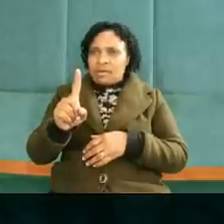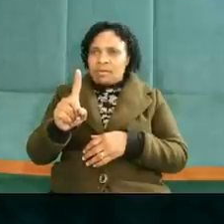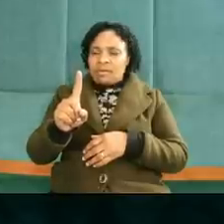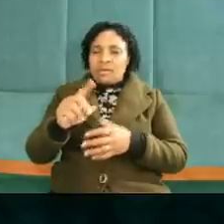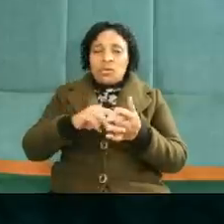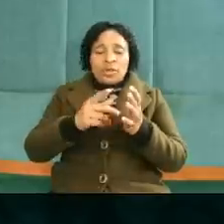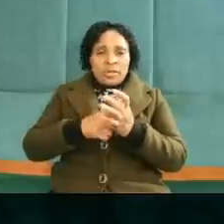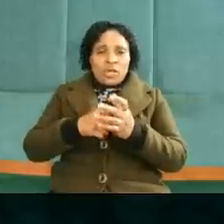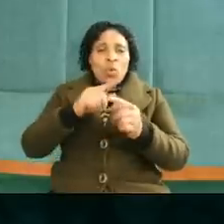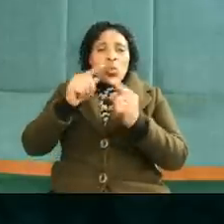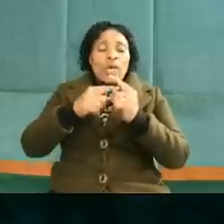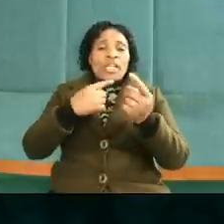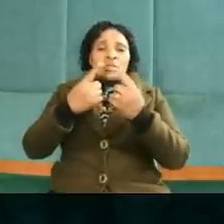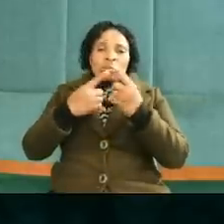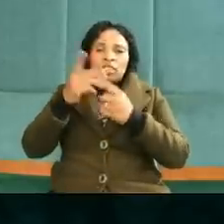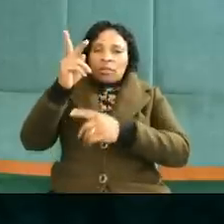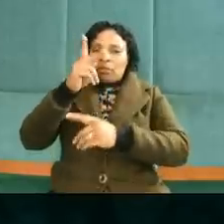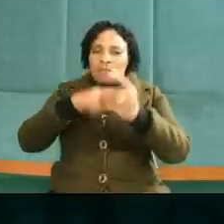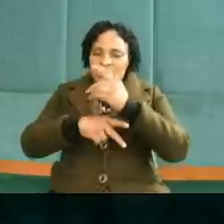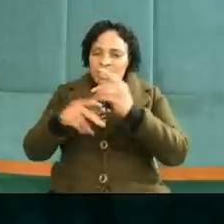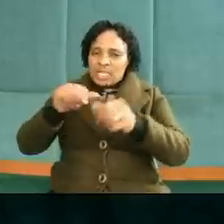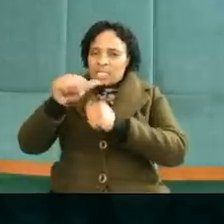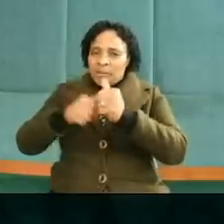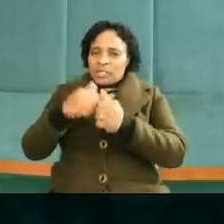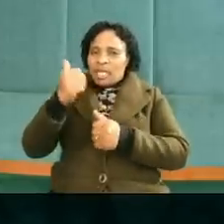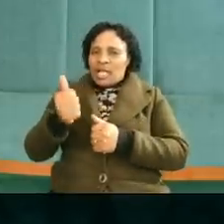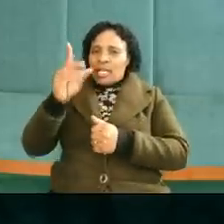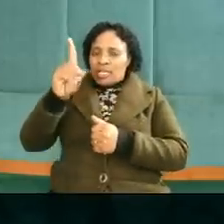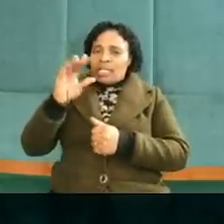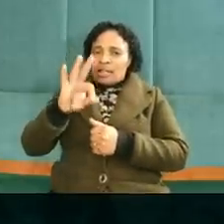Which means when he spoke this prophecy, it was about AD 30.